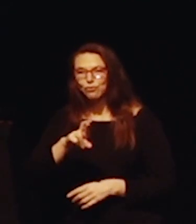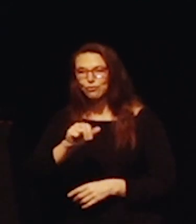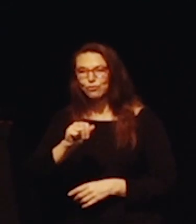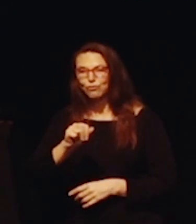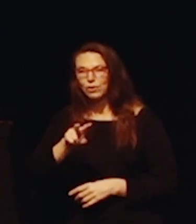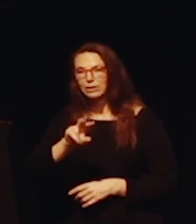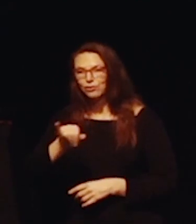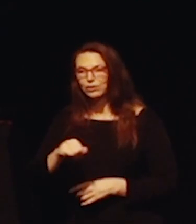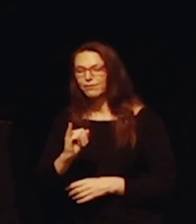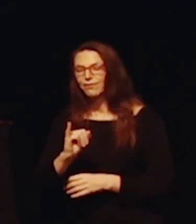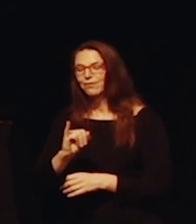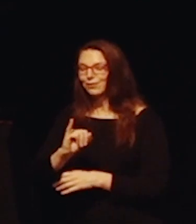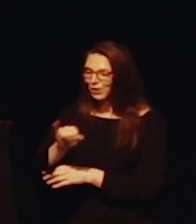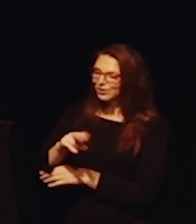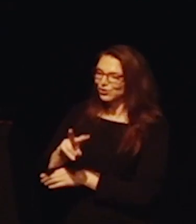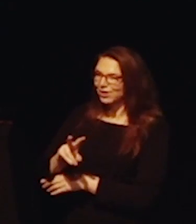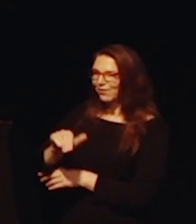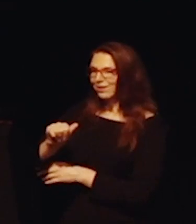Rajiv Sanjvi.